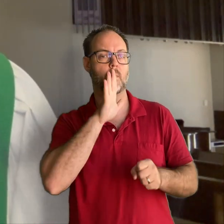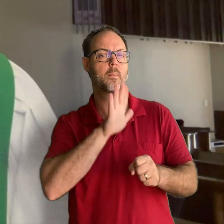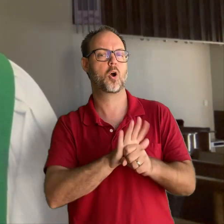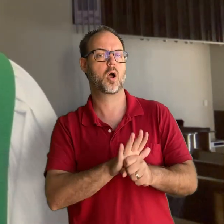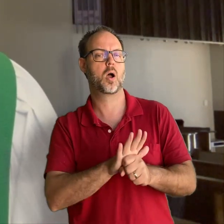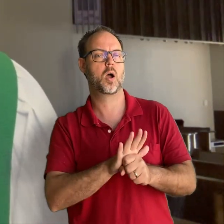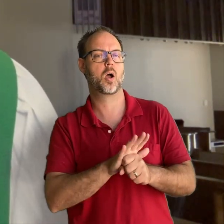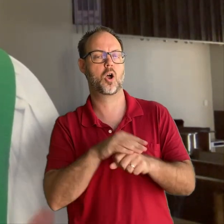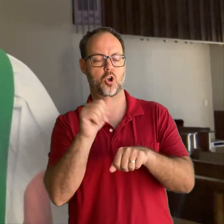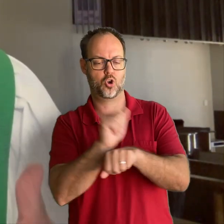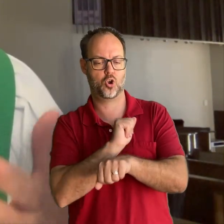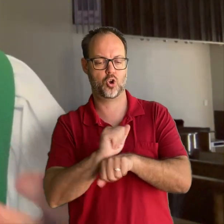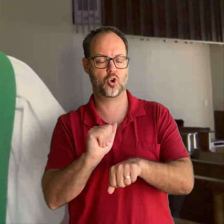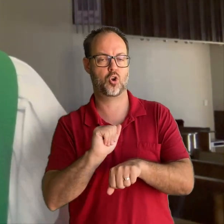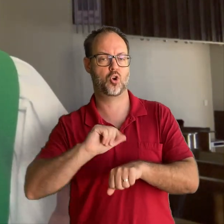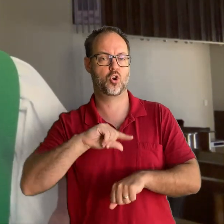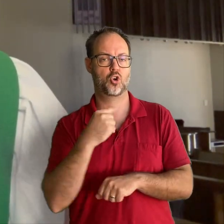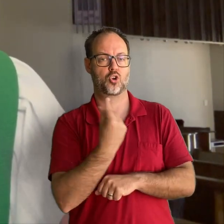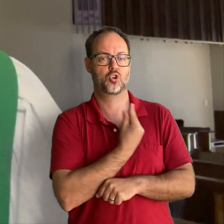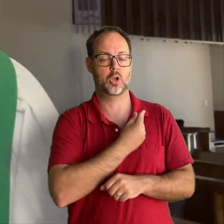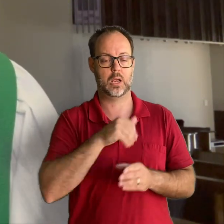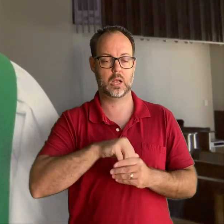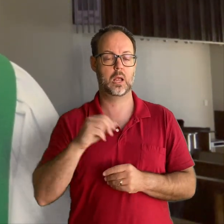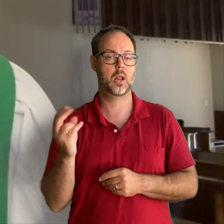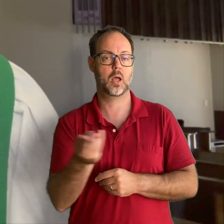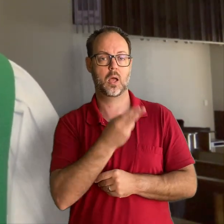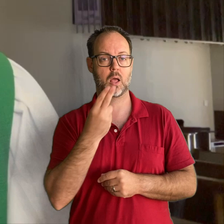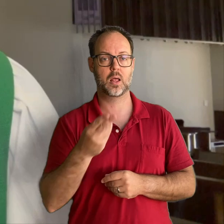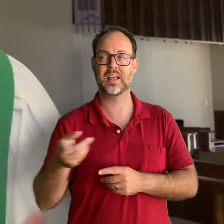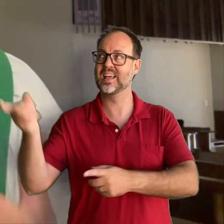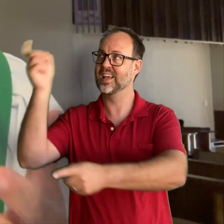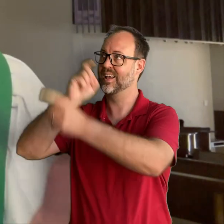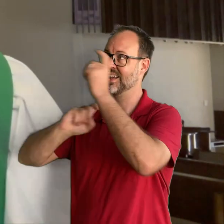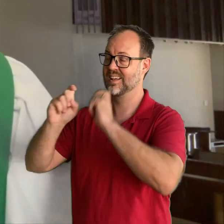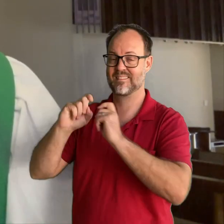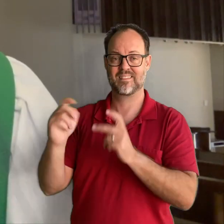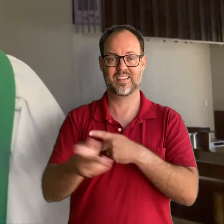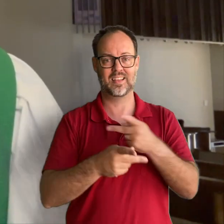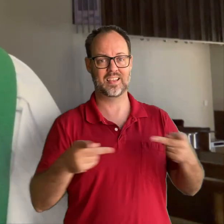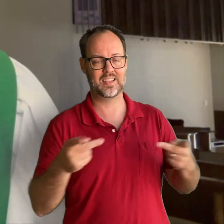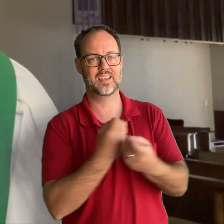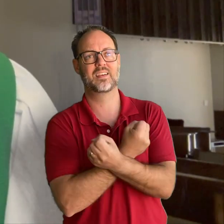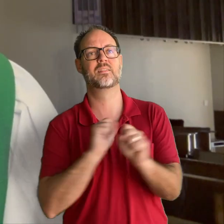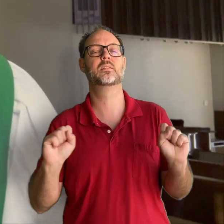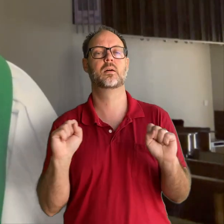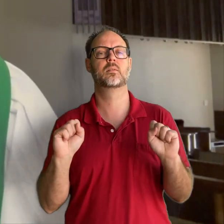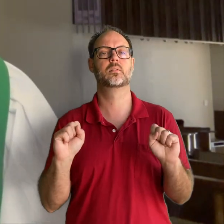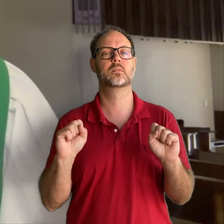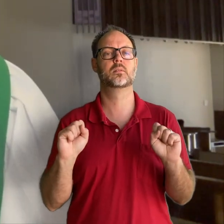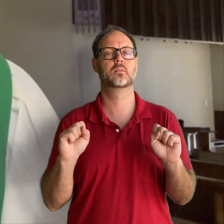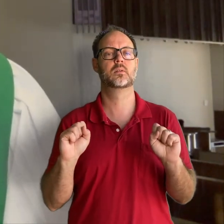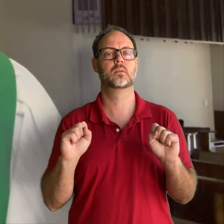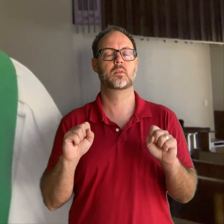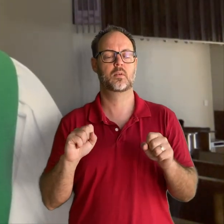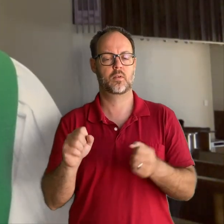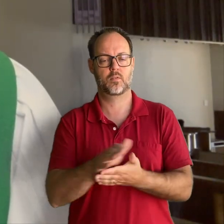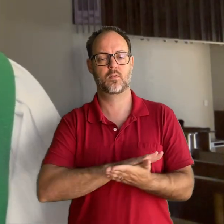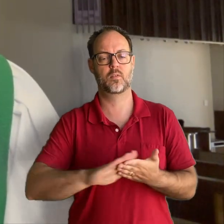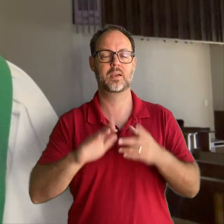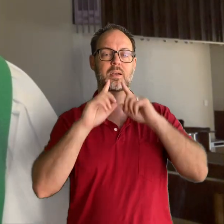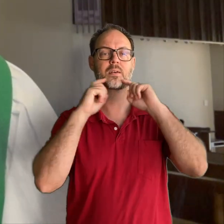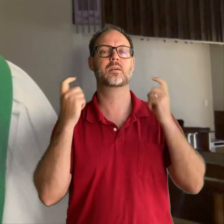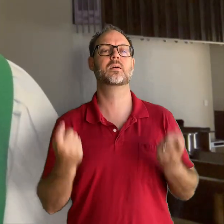promised to work his grace in us, to give us the gifts of salvation, forgiveness